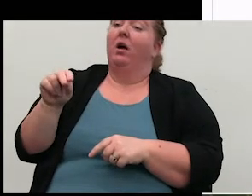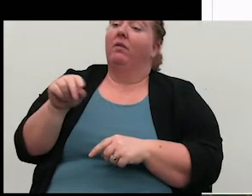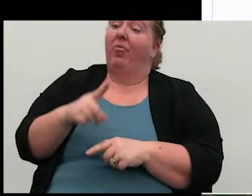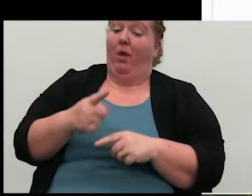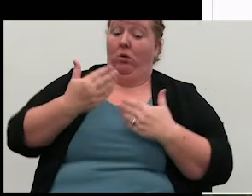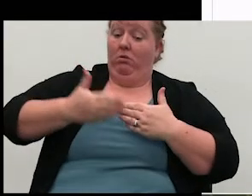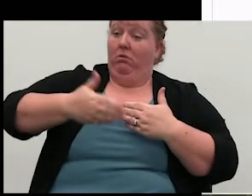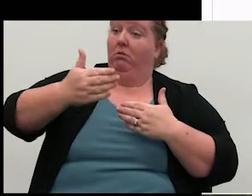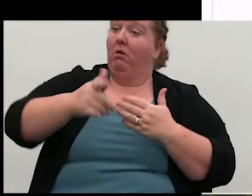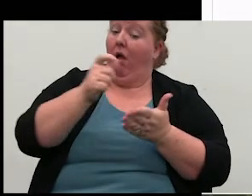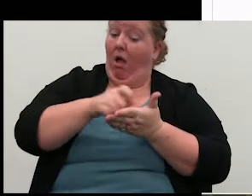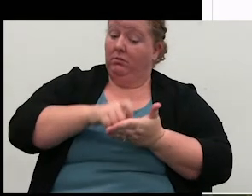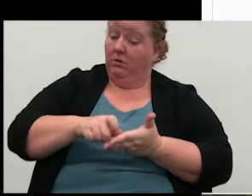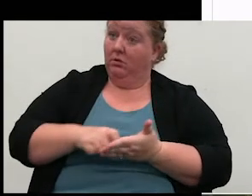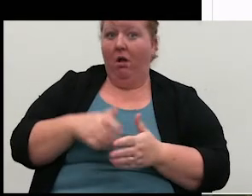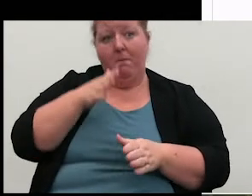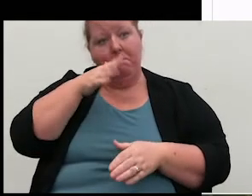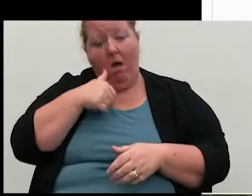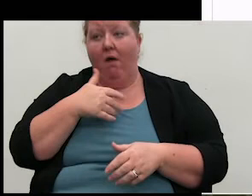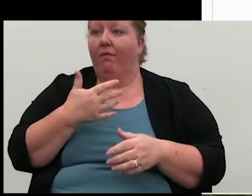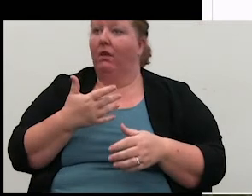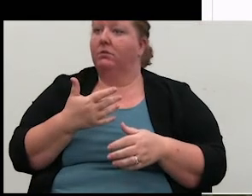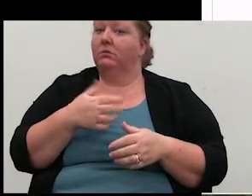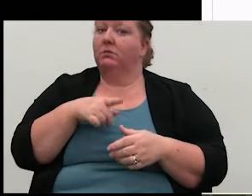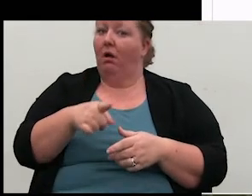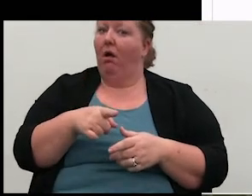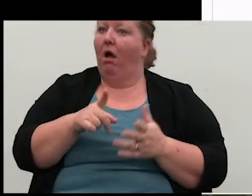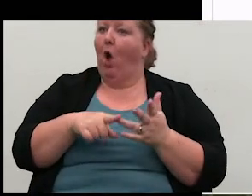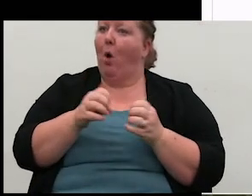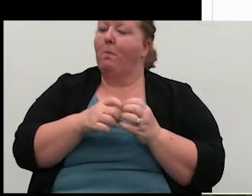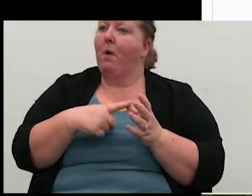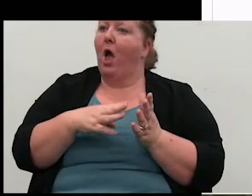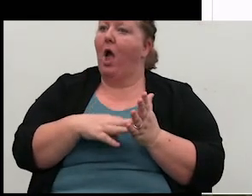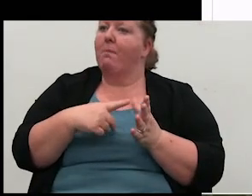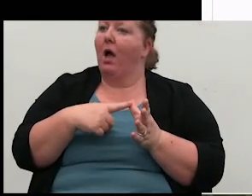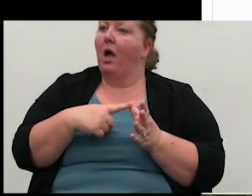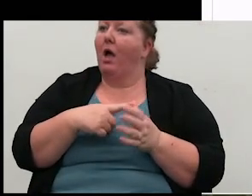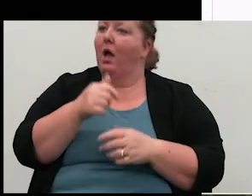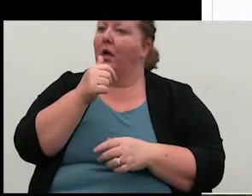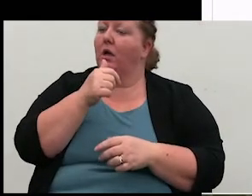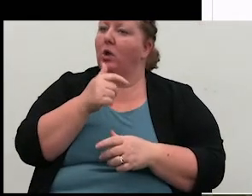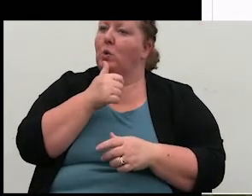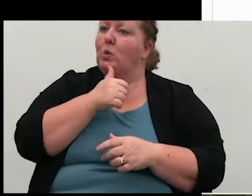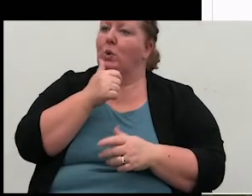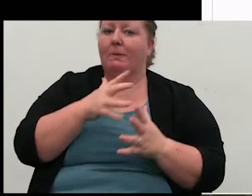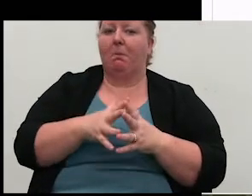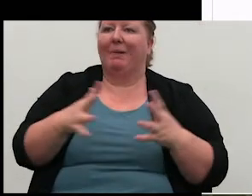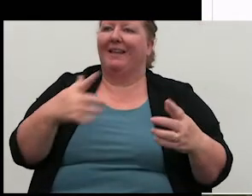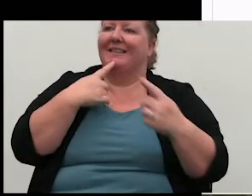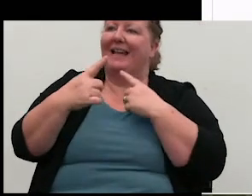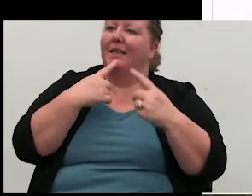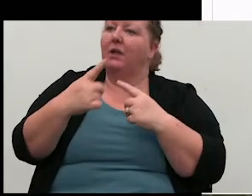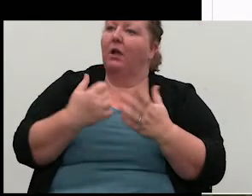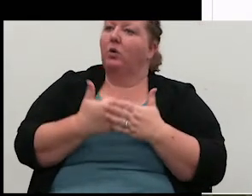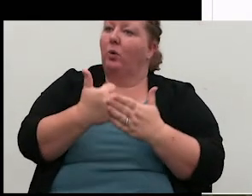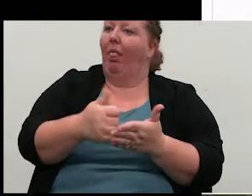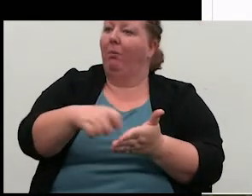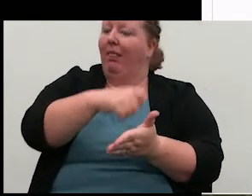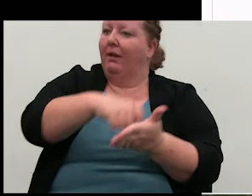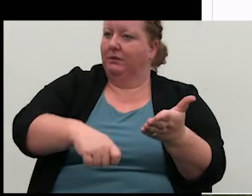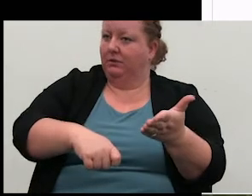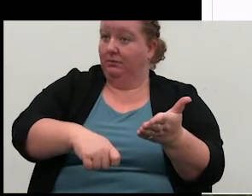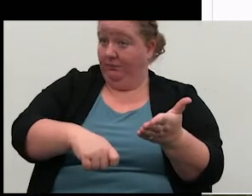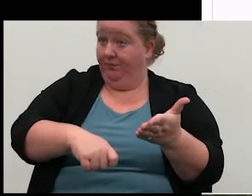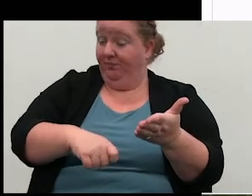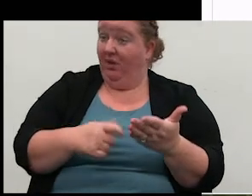of articles about how marvellous it was that Obama was using big data to get elected. And in fact,